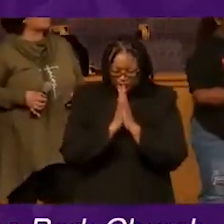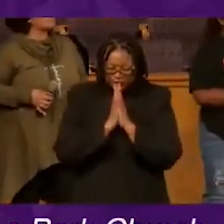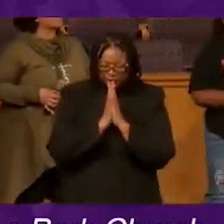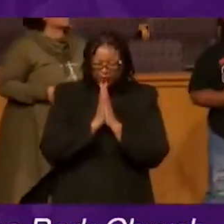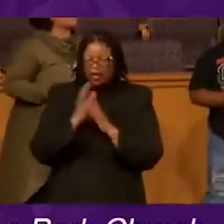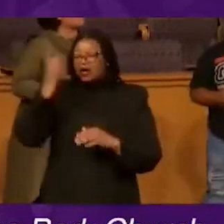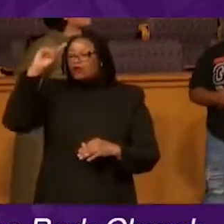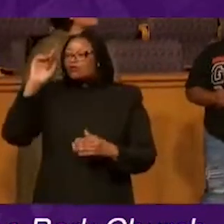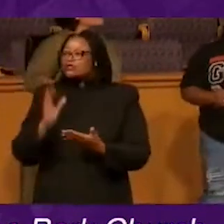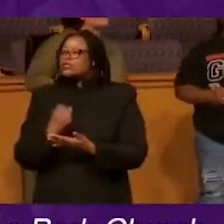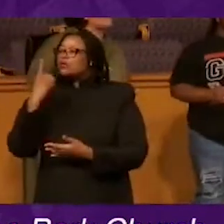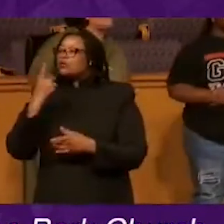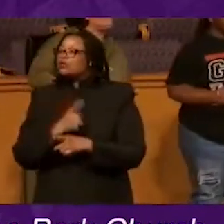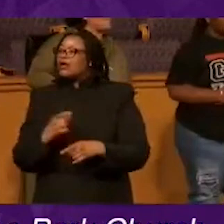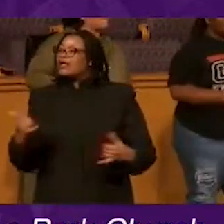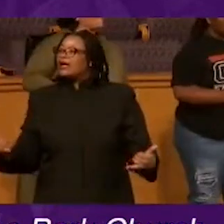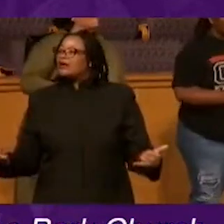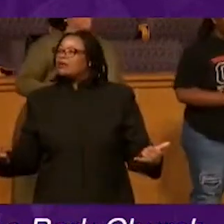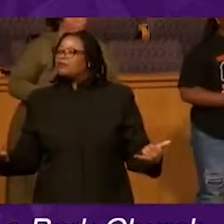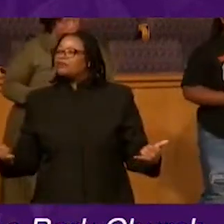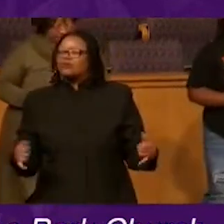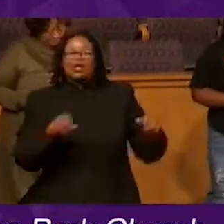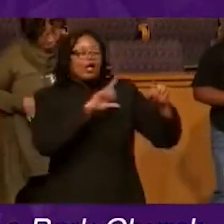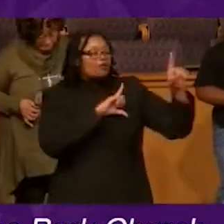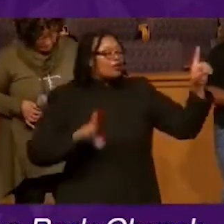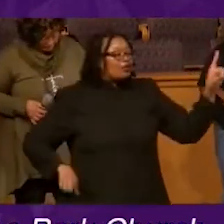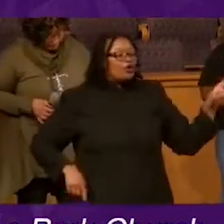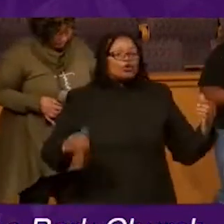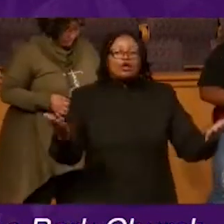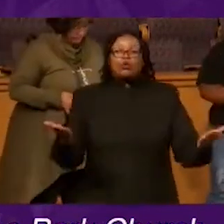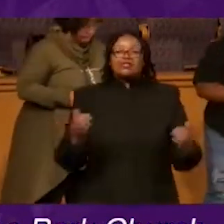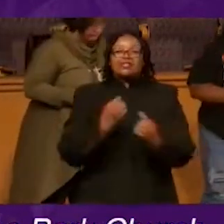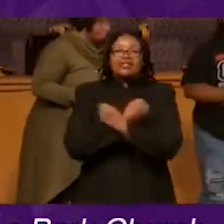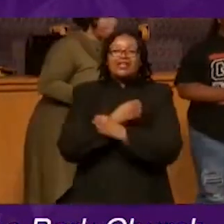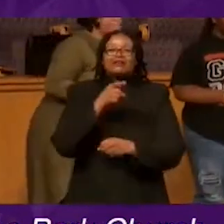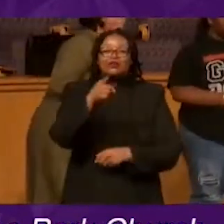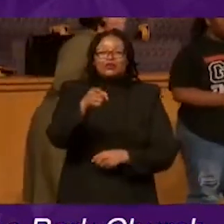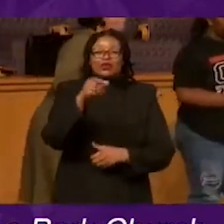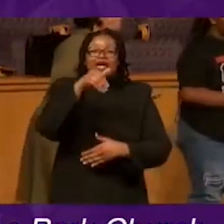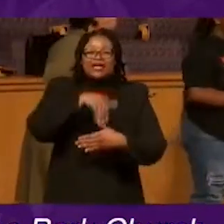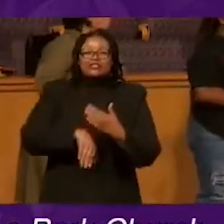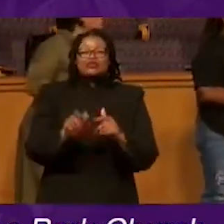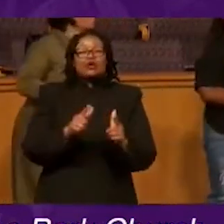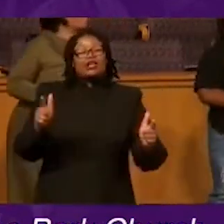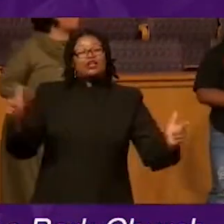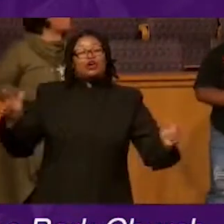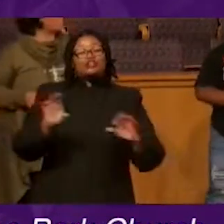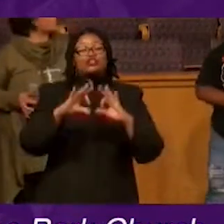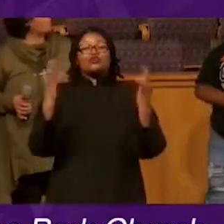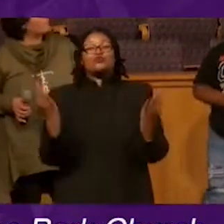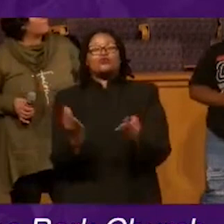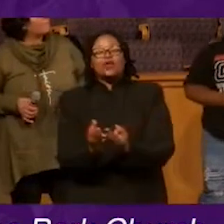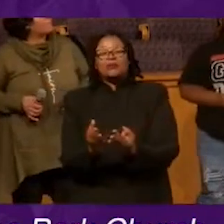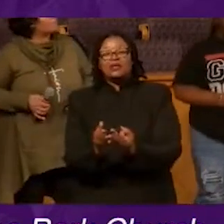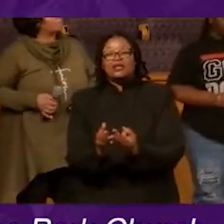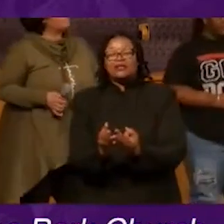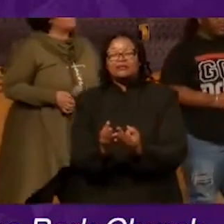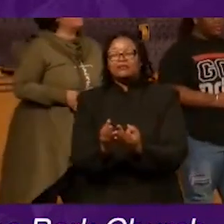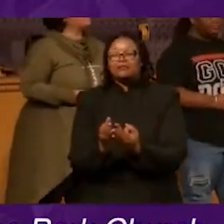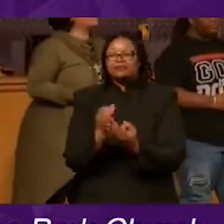Right now, the Lord wants to love you into a larger family. His love has